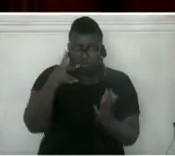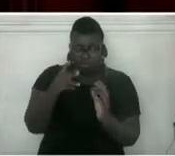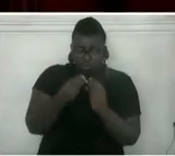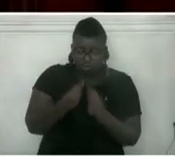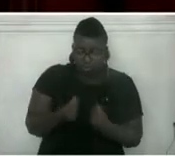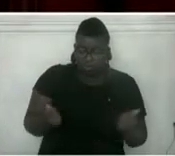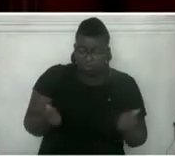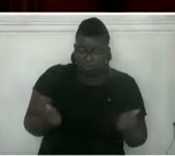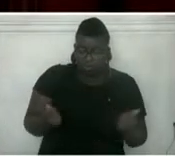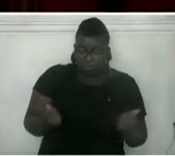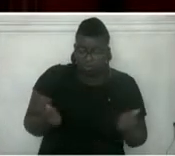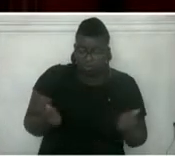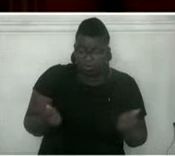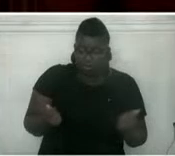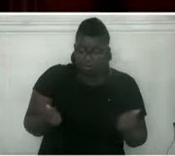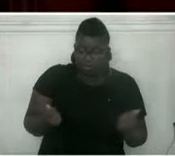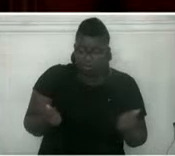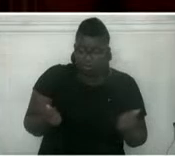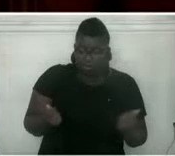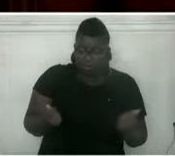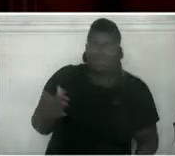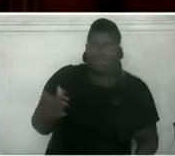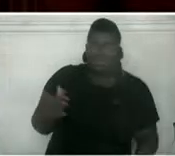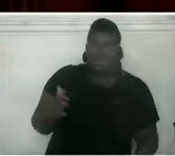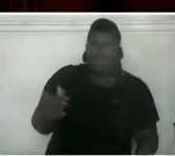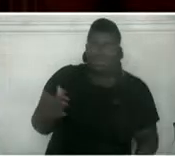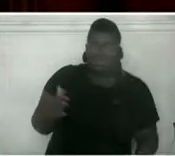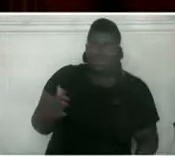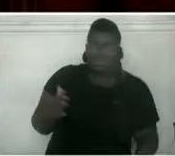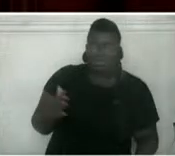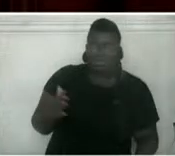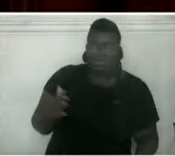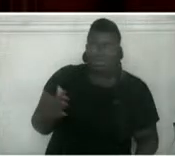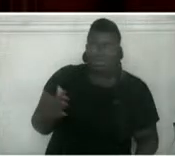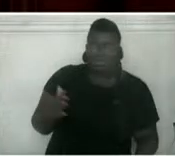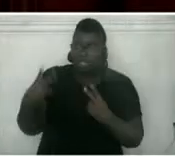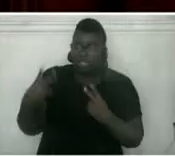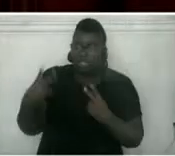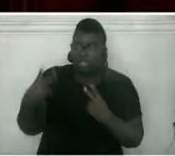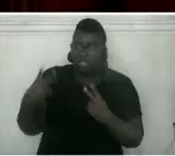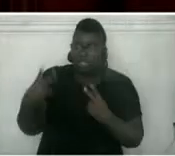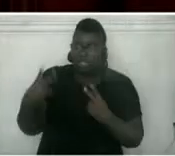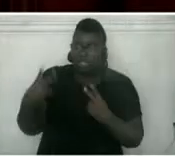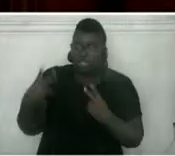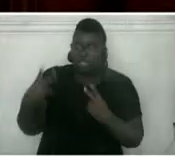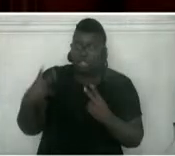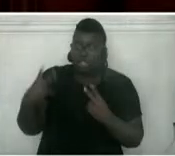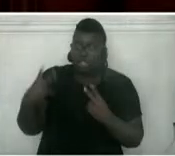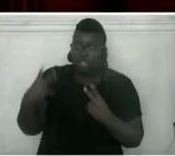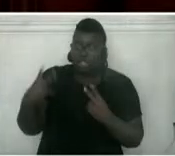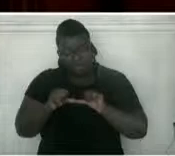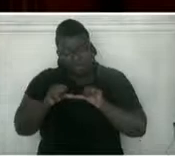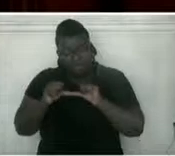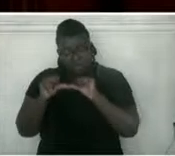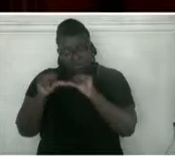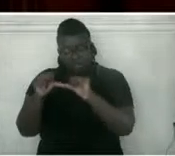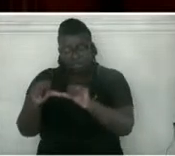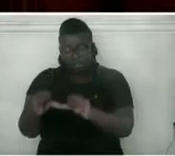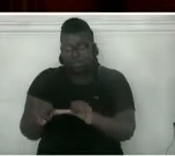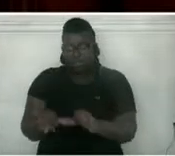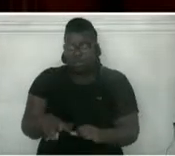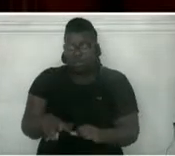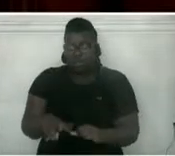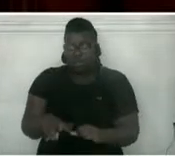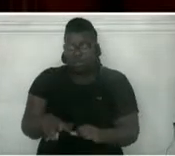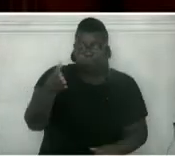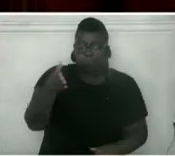deeply disturbed by incidents of violence and bloodshed that continues to engulf the area